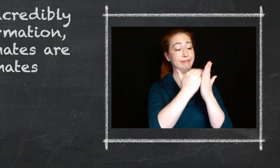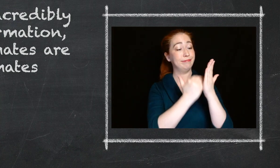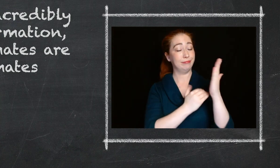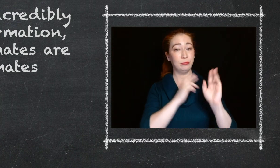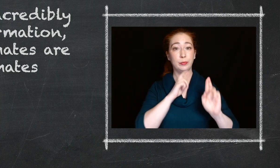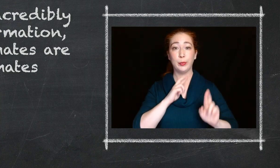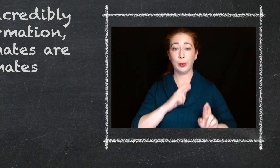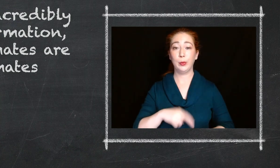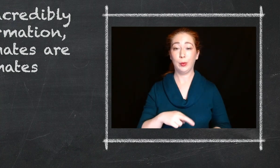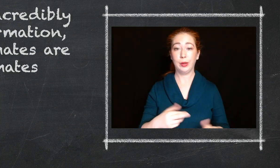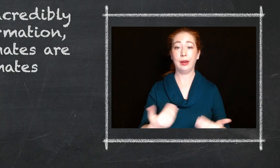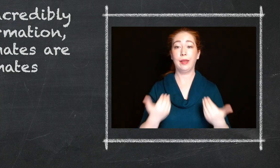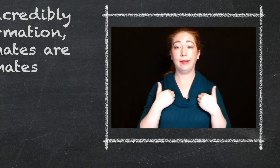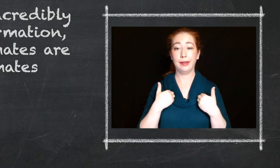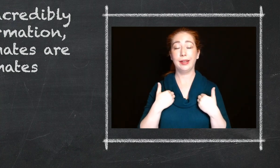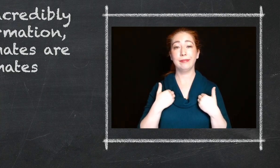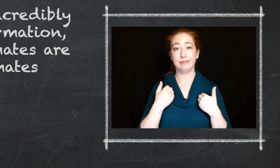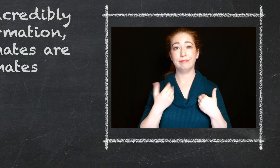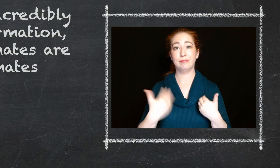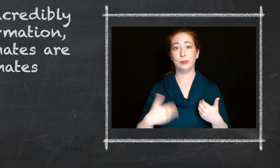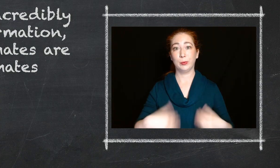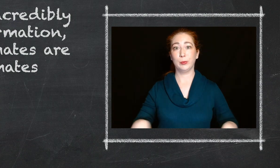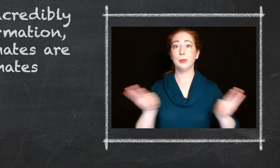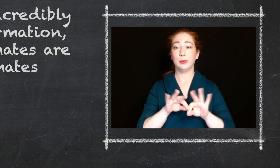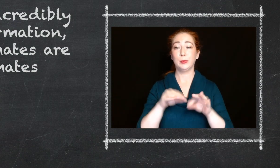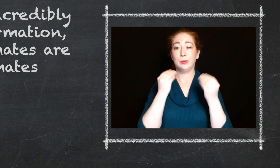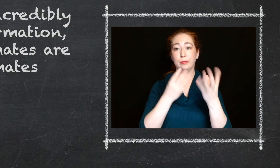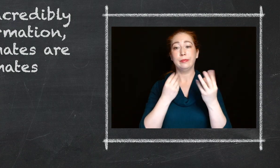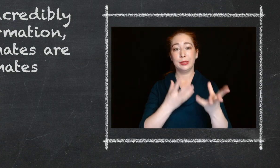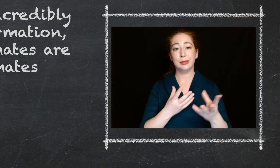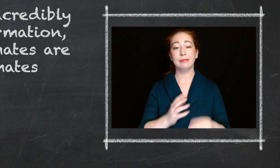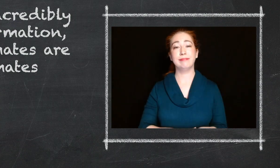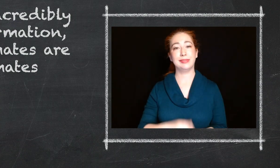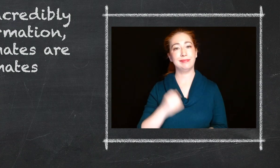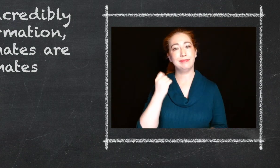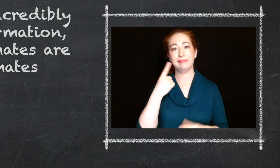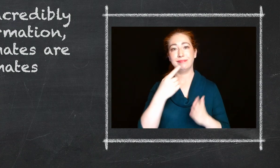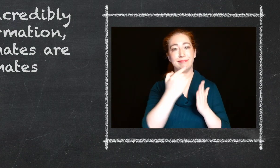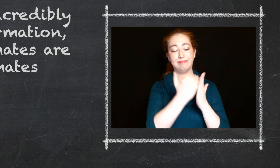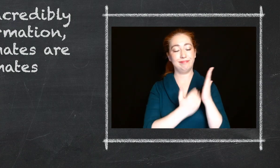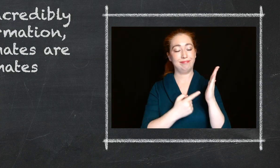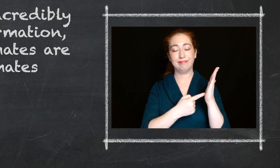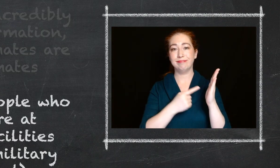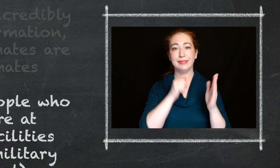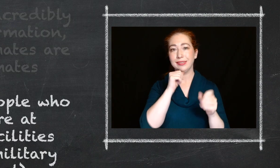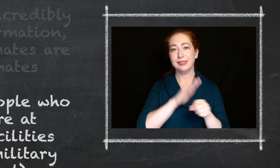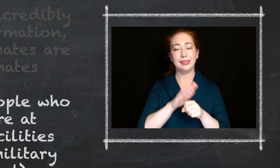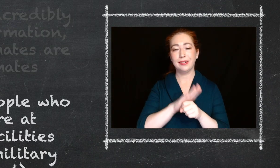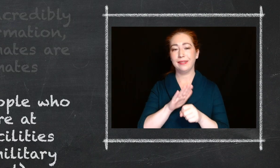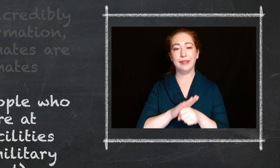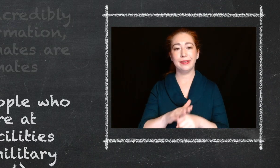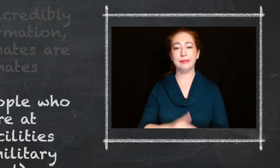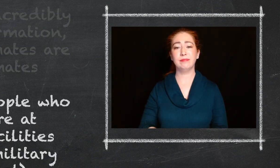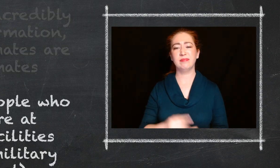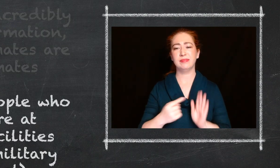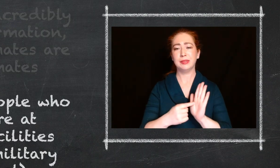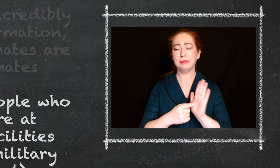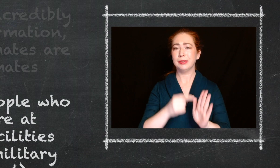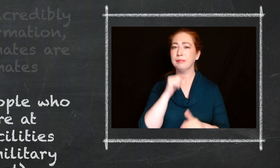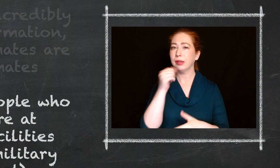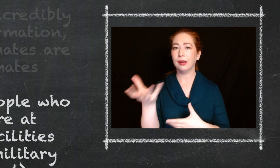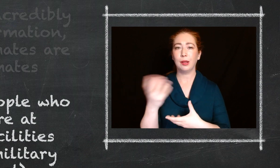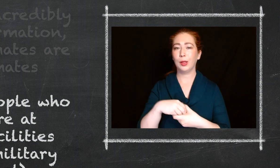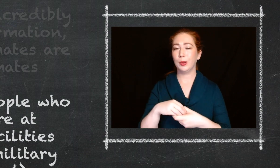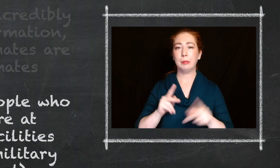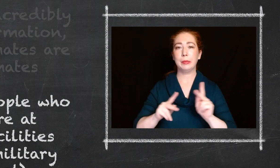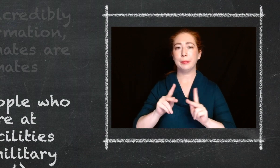a lot of valuable information, but they are underestimates. For example, the numbers do not include